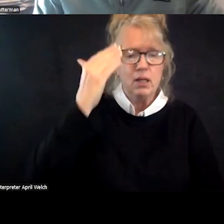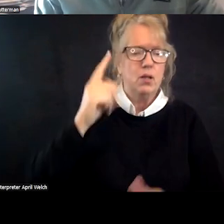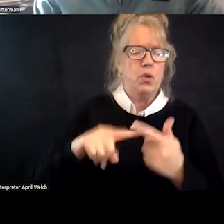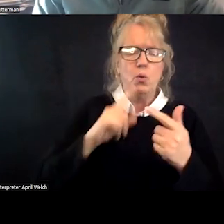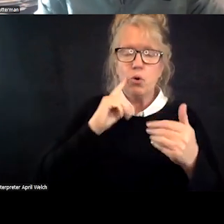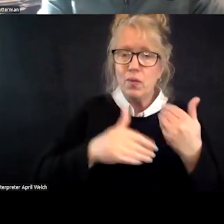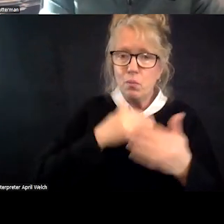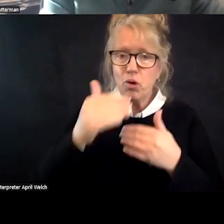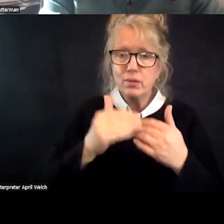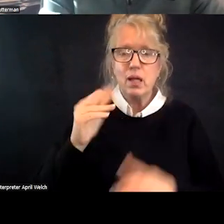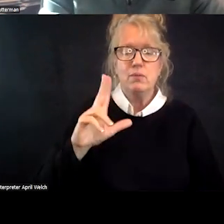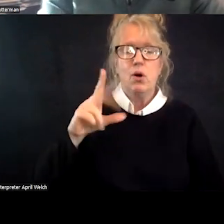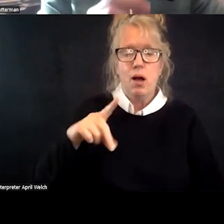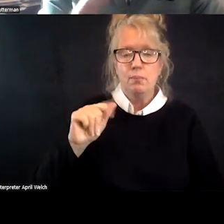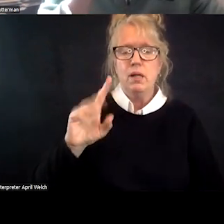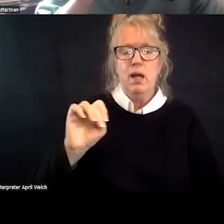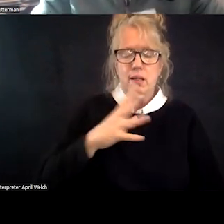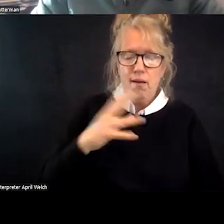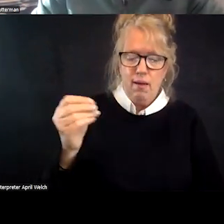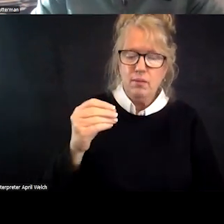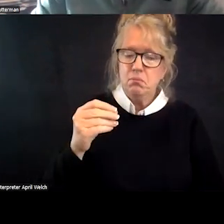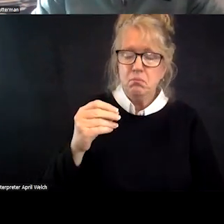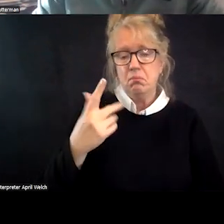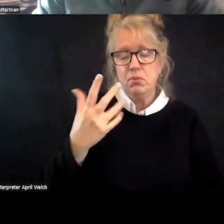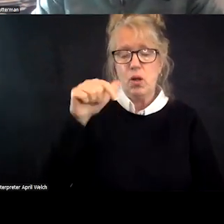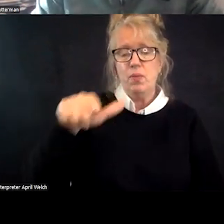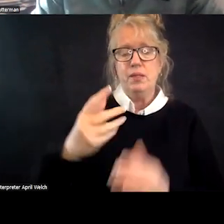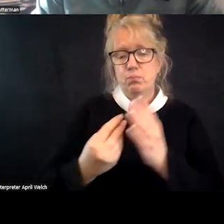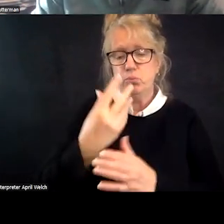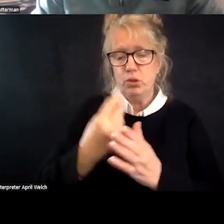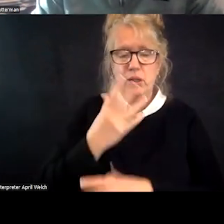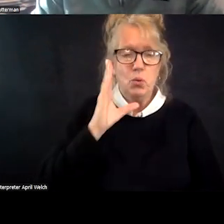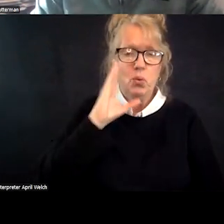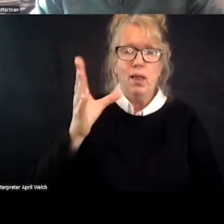updating that. And so this spring, we'll have some information,